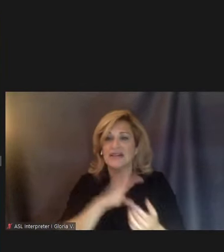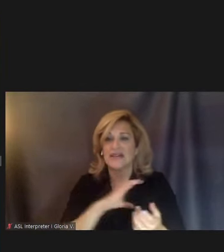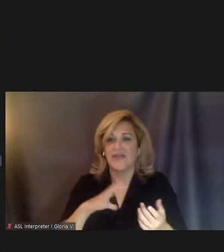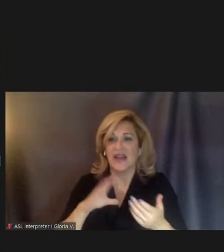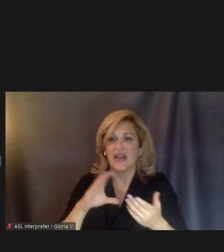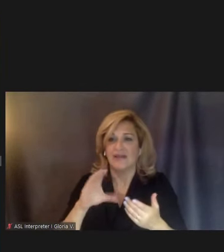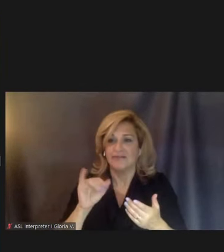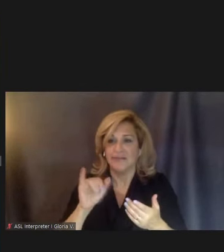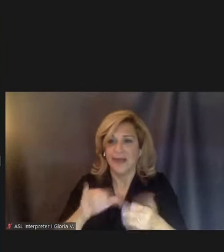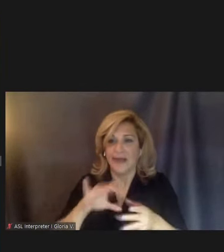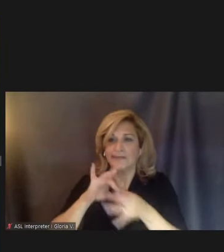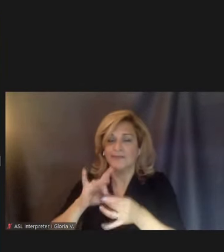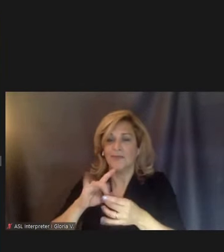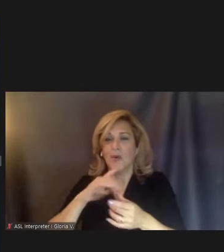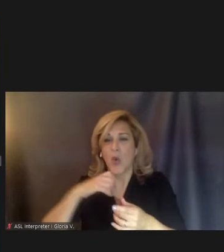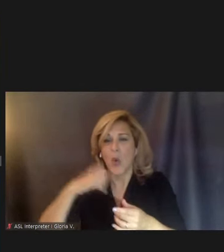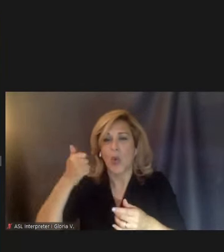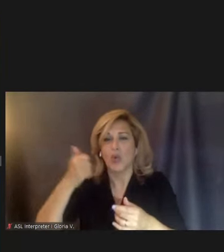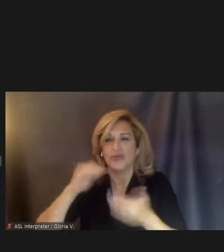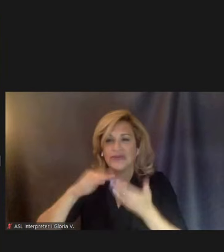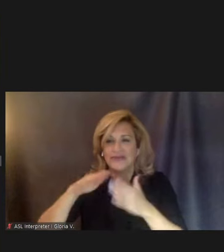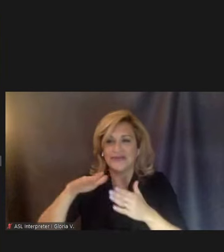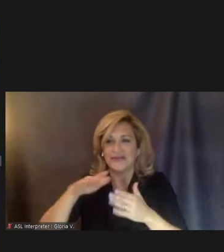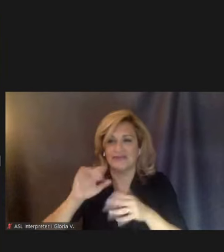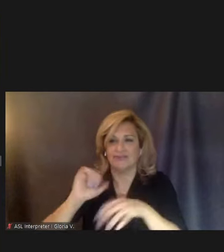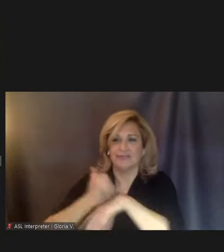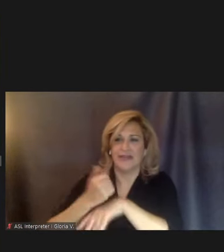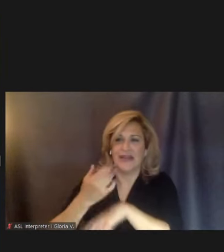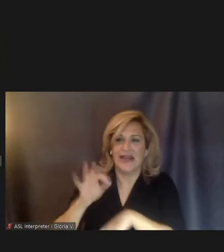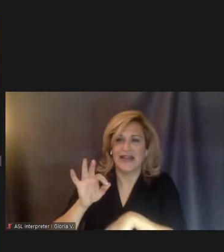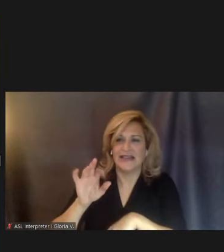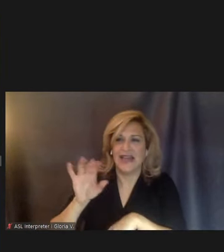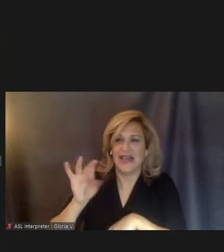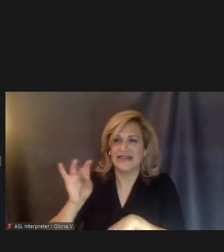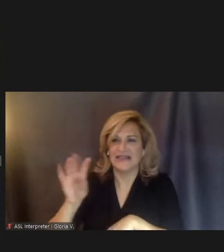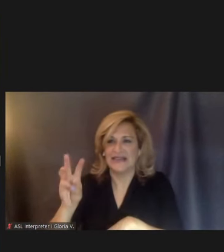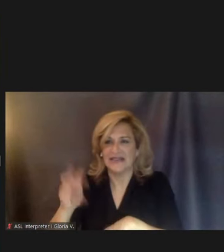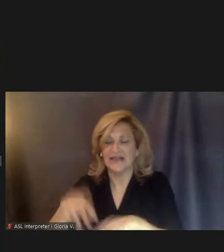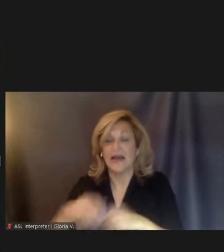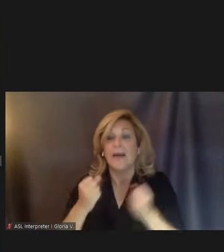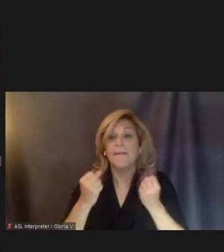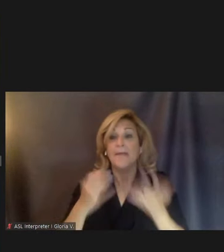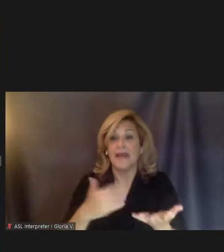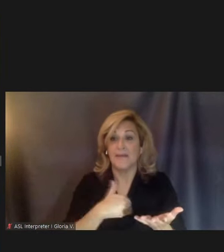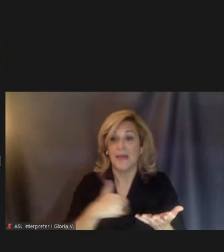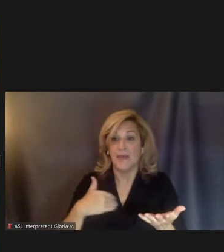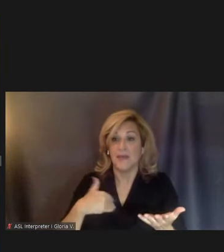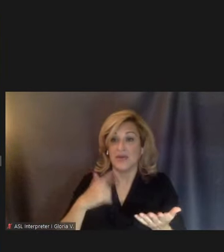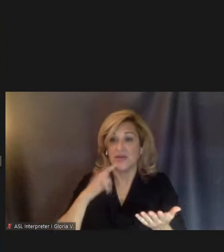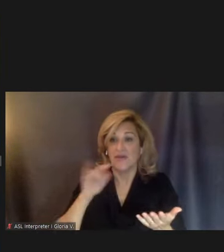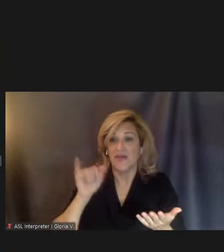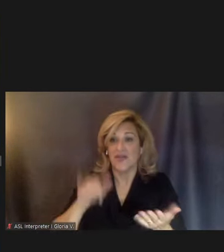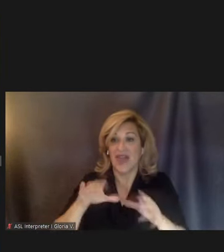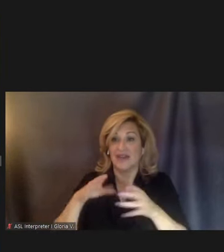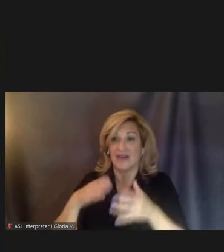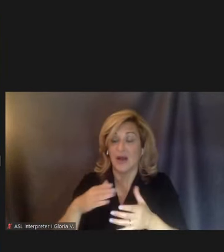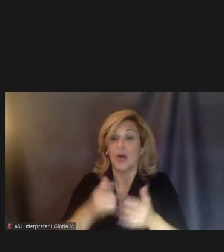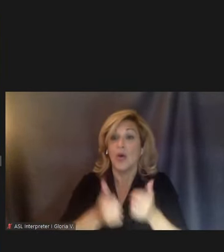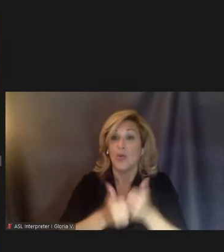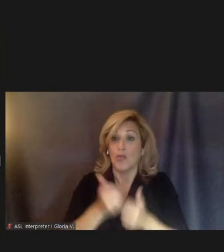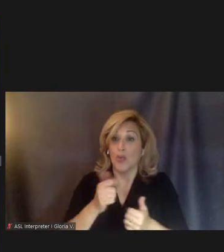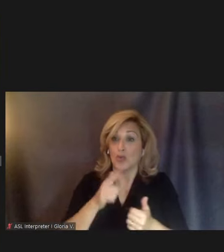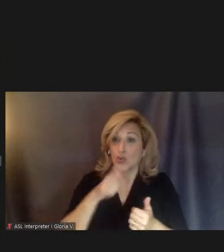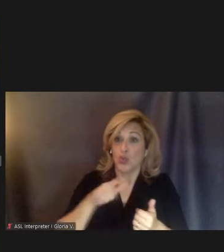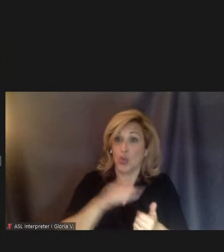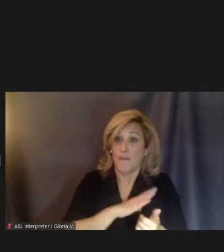civic associations in the entire city. Many members of the council and of our board of trustees own cars, including my wife